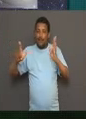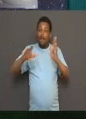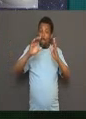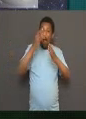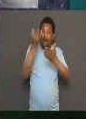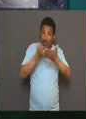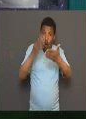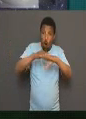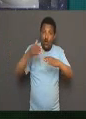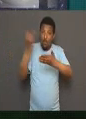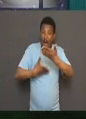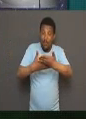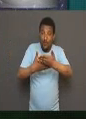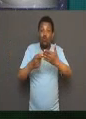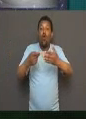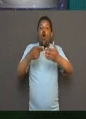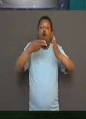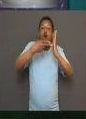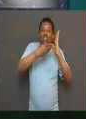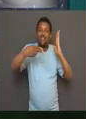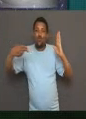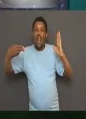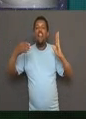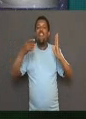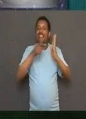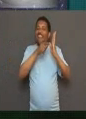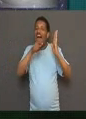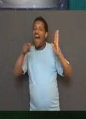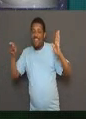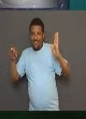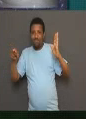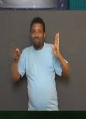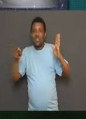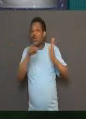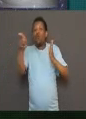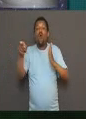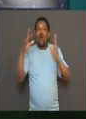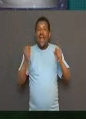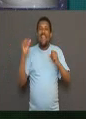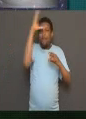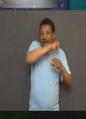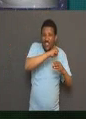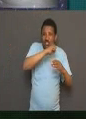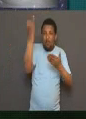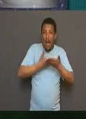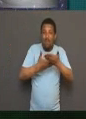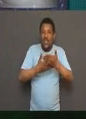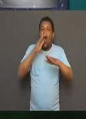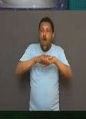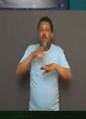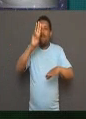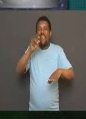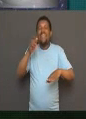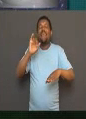lines. You can imagine the mapping of meridians to vertical lines